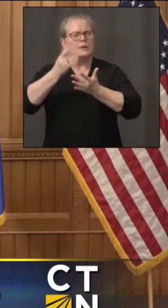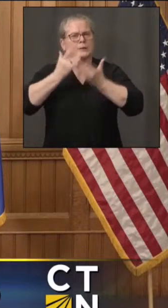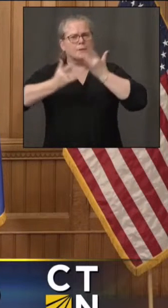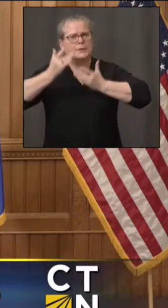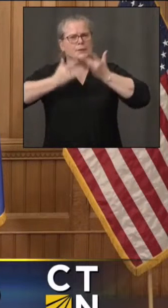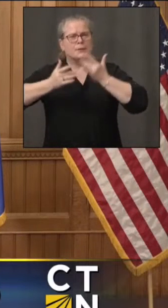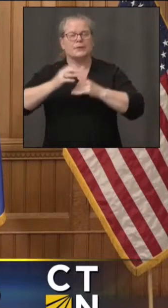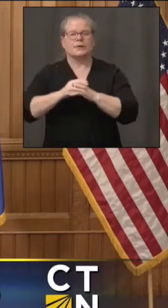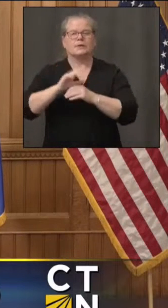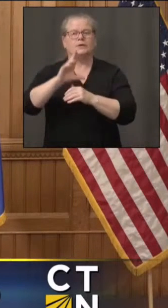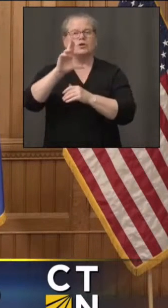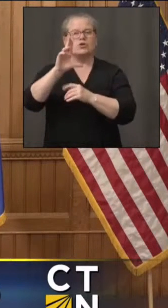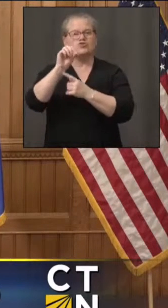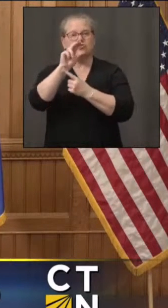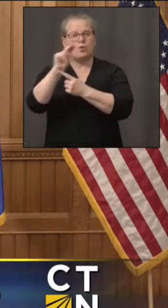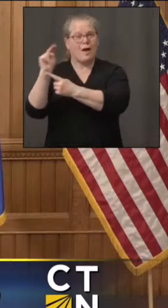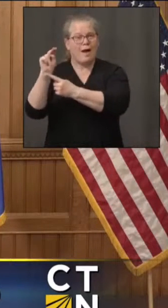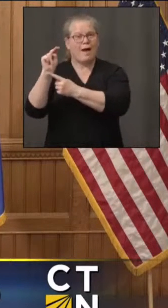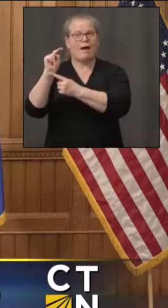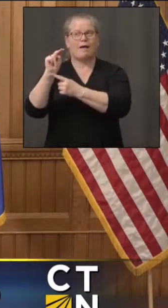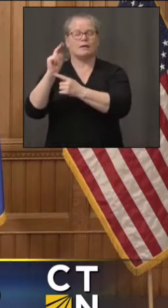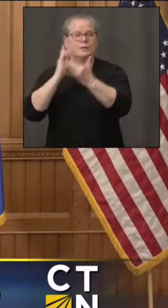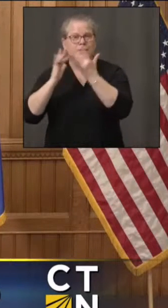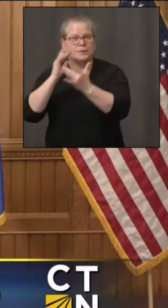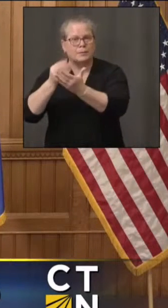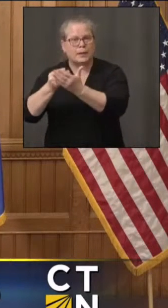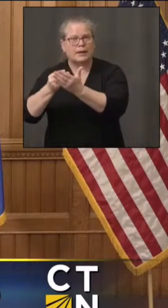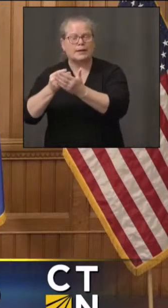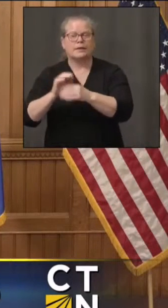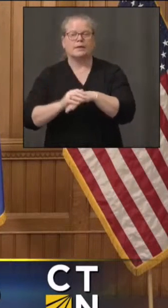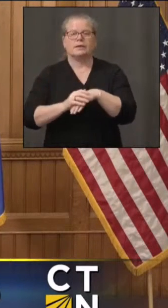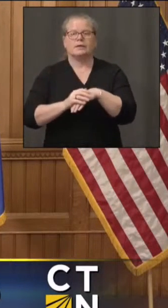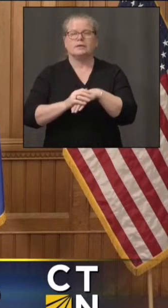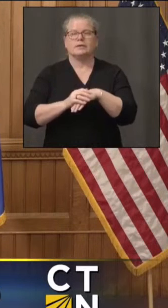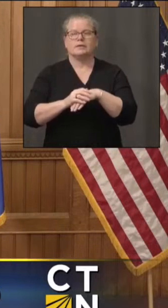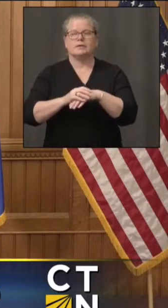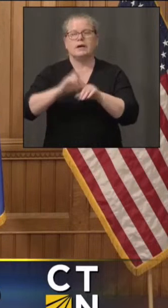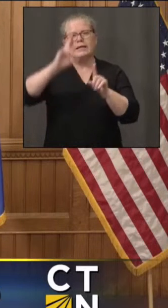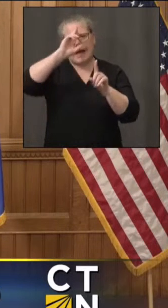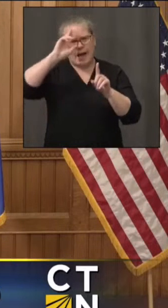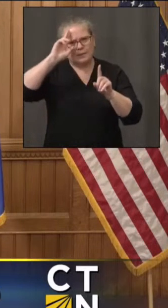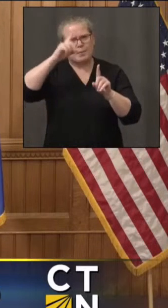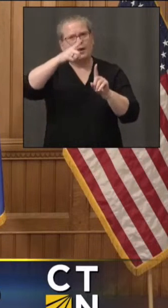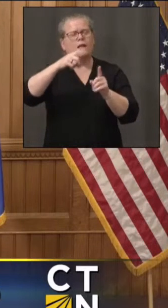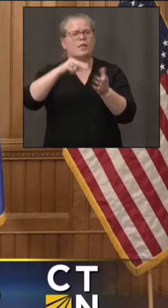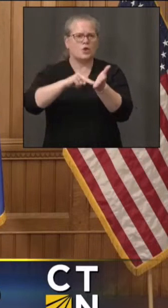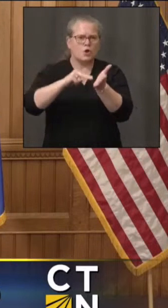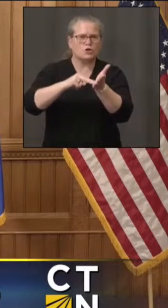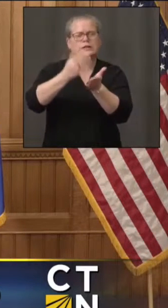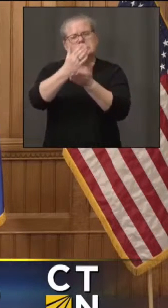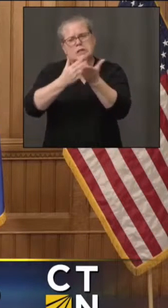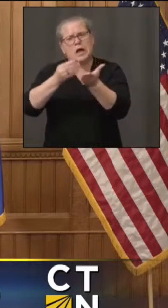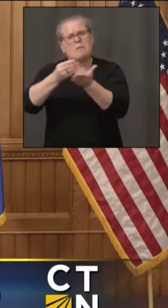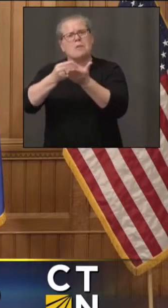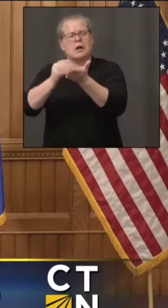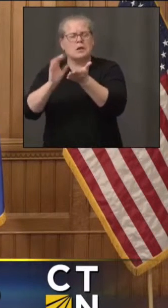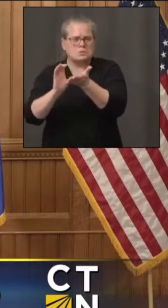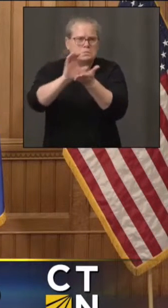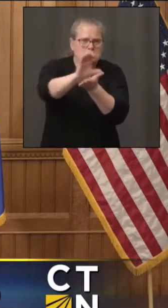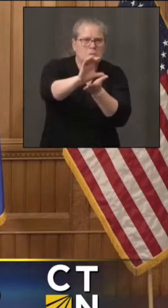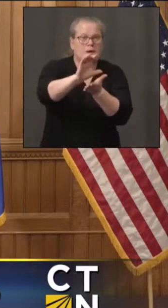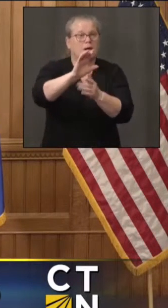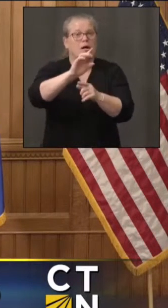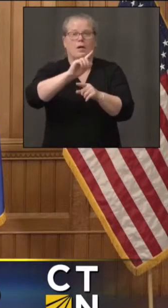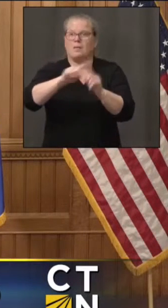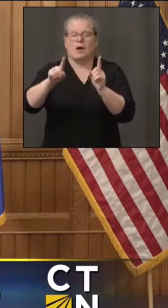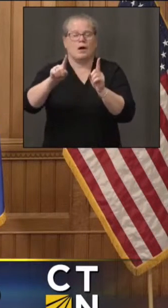some federal relief funds, but they're saying that's just a fraction of what they've lost and what they're going to lose in FY21. And we